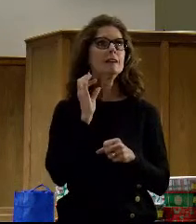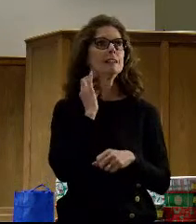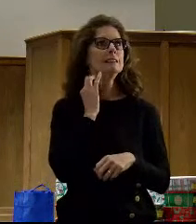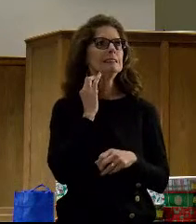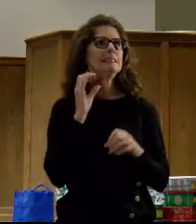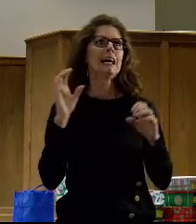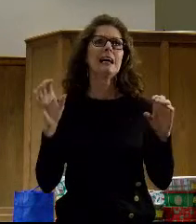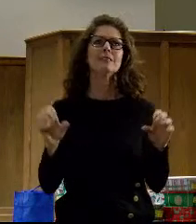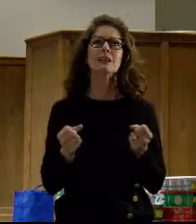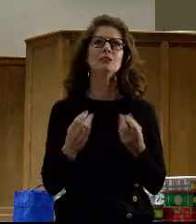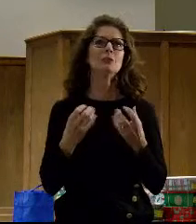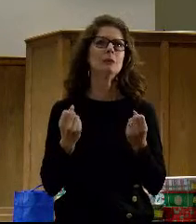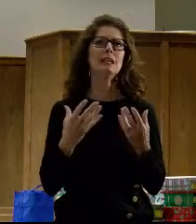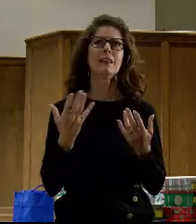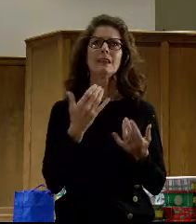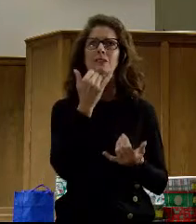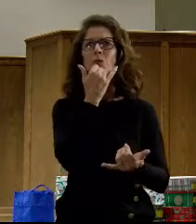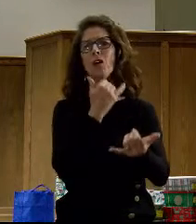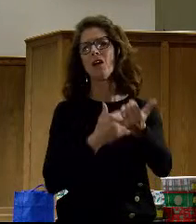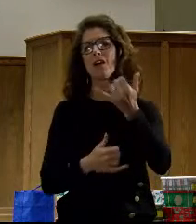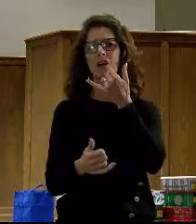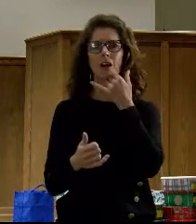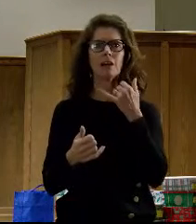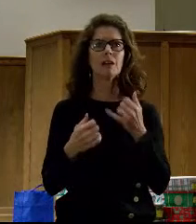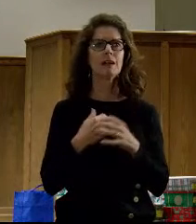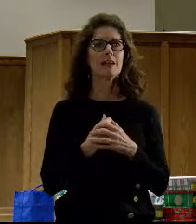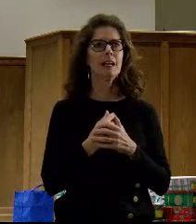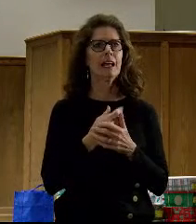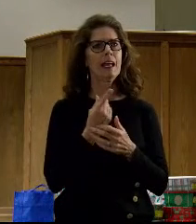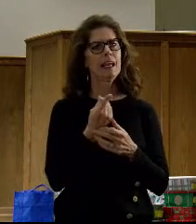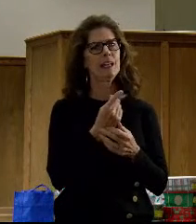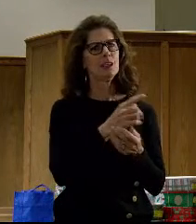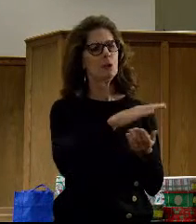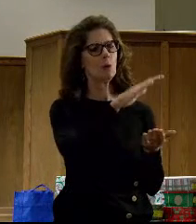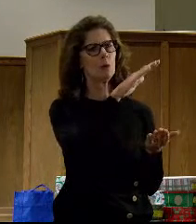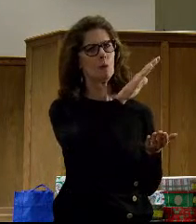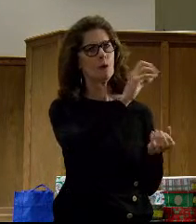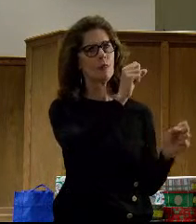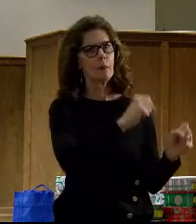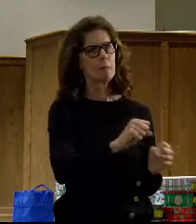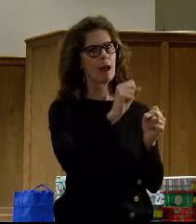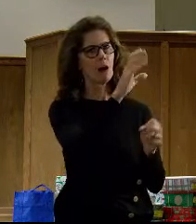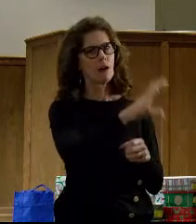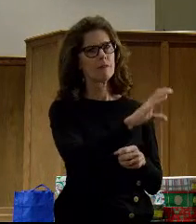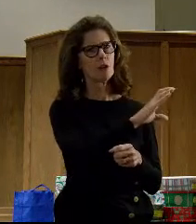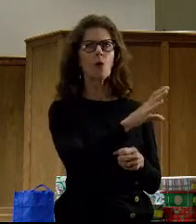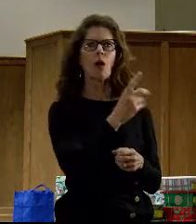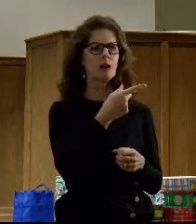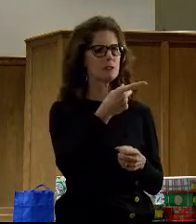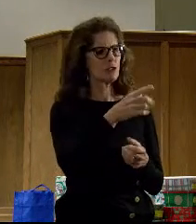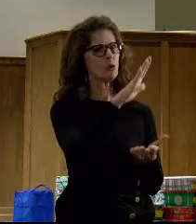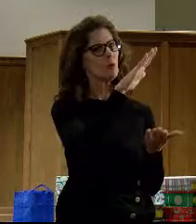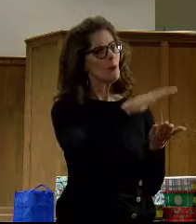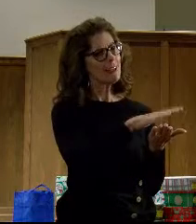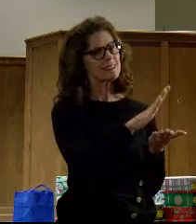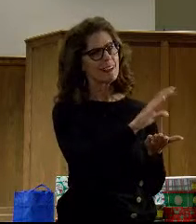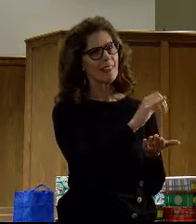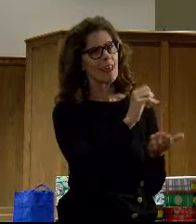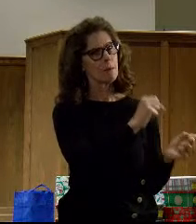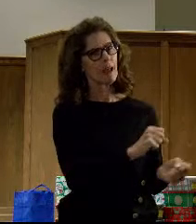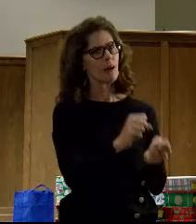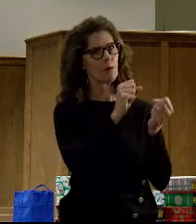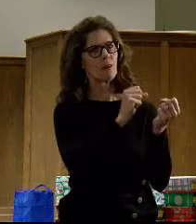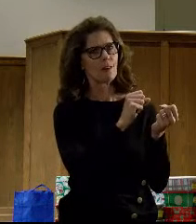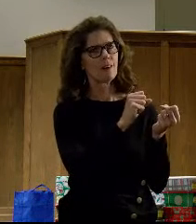wrong things. You're diminishing the power of the cross. When Jesus goes to the cross, he's taking it onto himself because